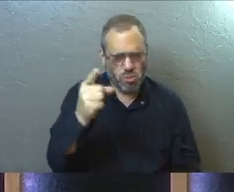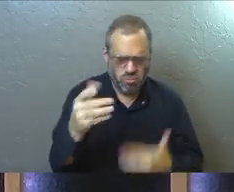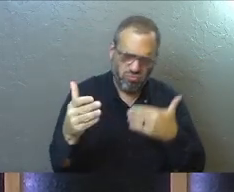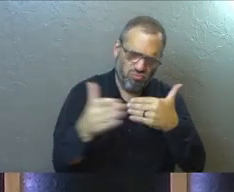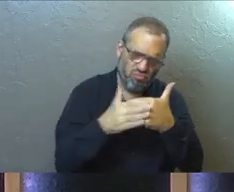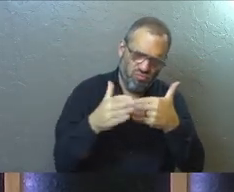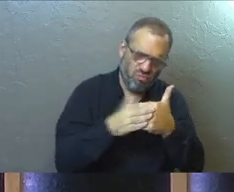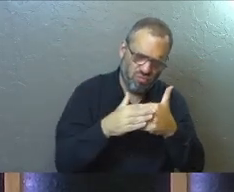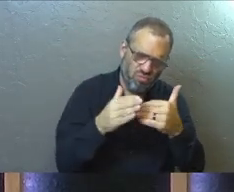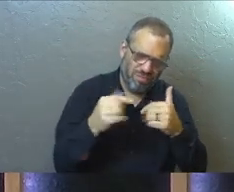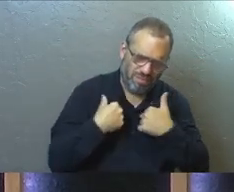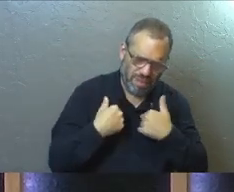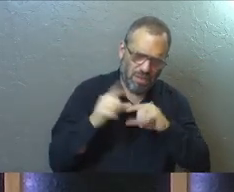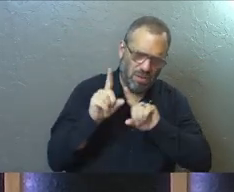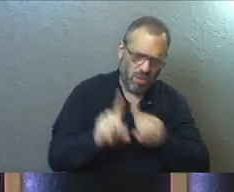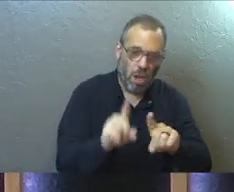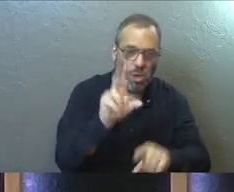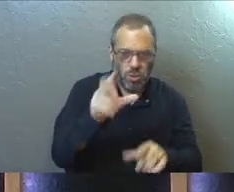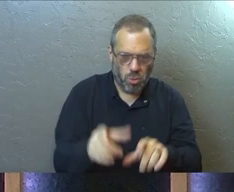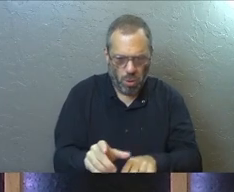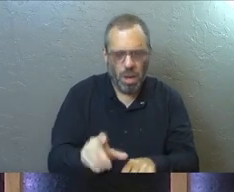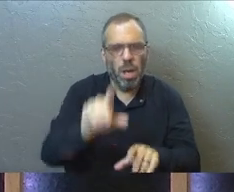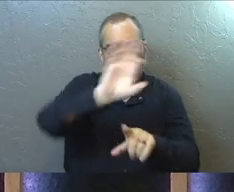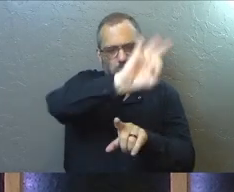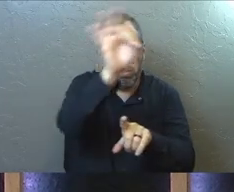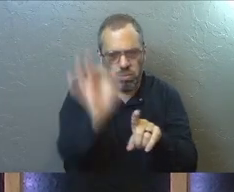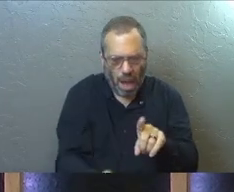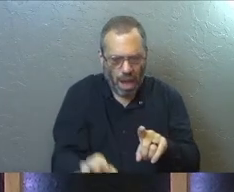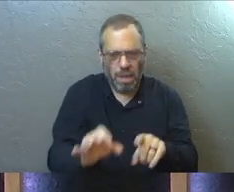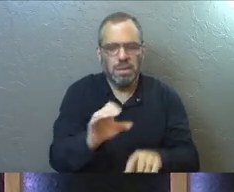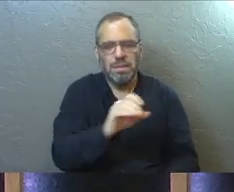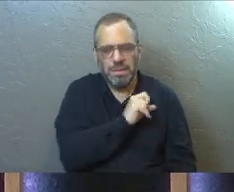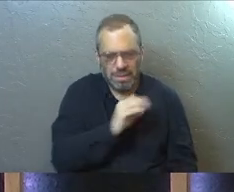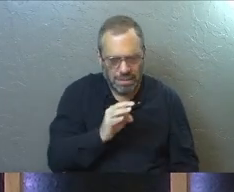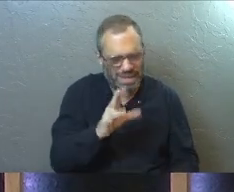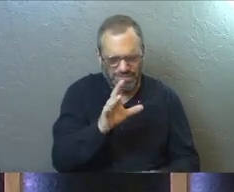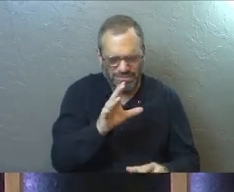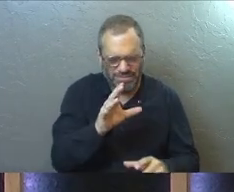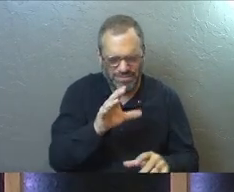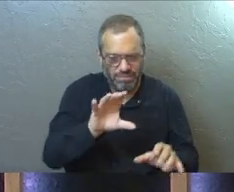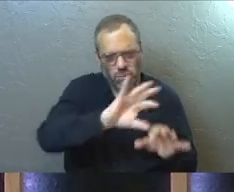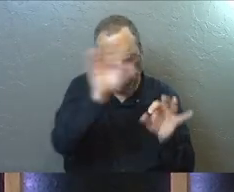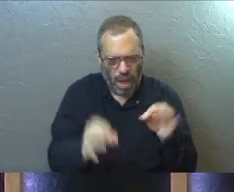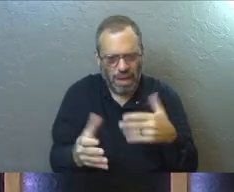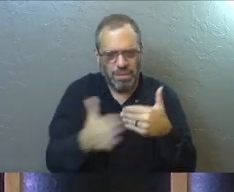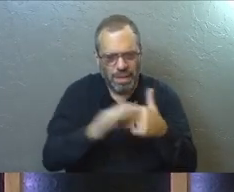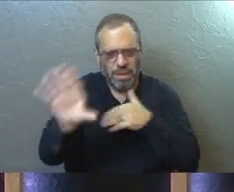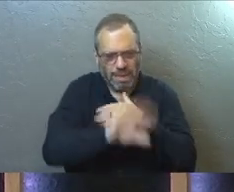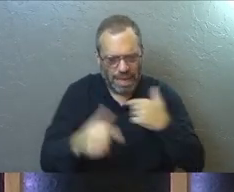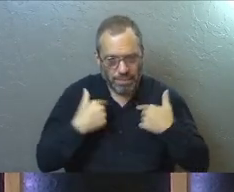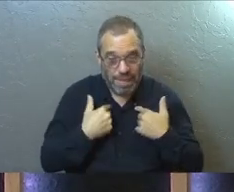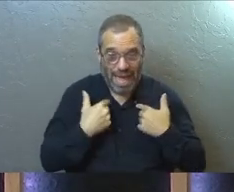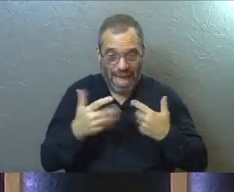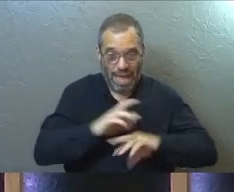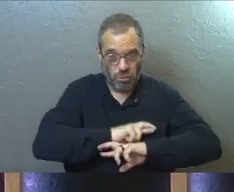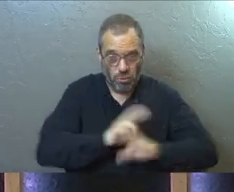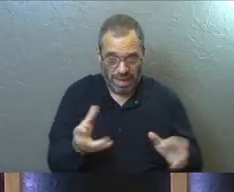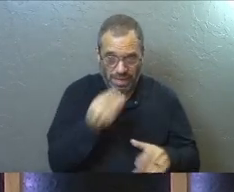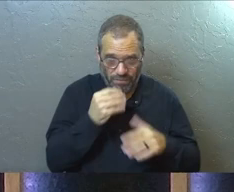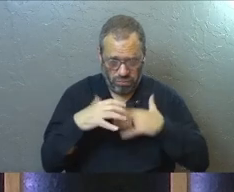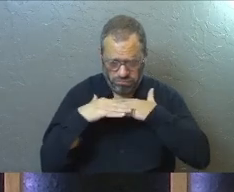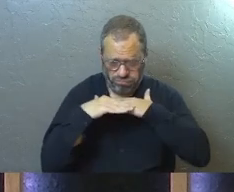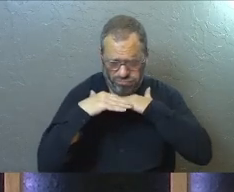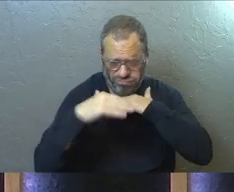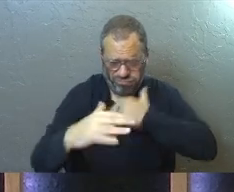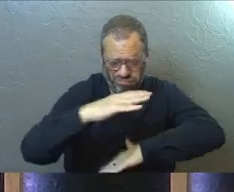are close beside me. Your rod and your staff protect and comfort me. You prepare a feast of food for me in the presence of my